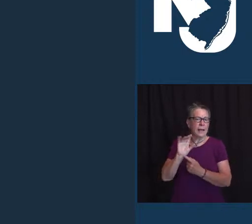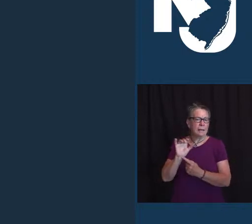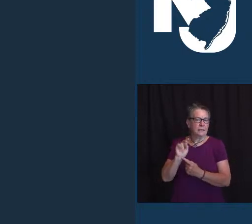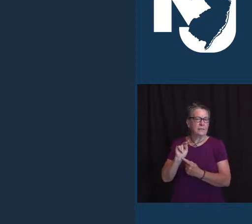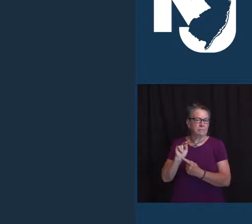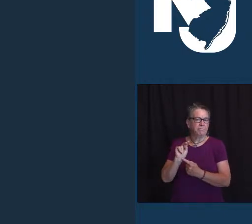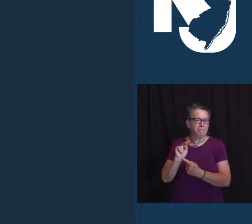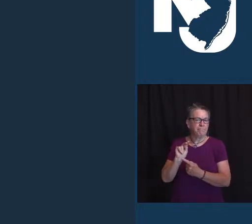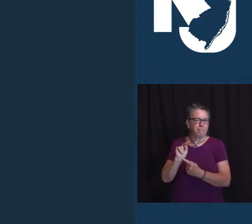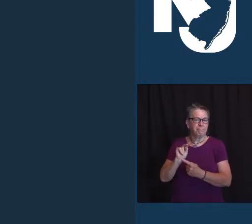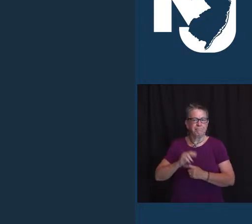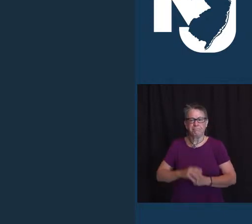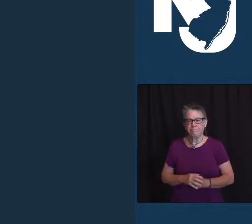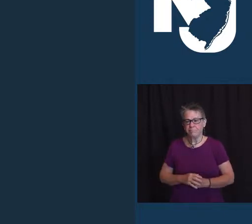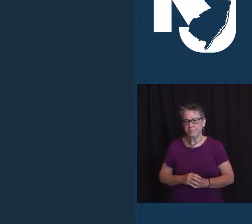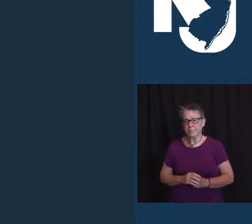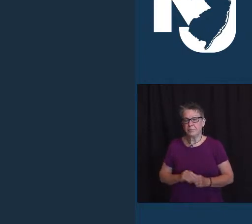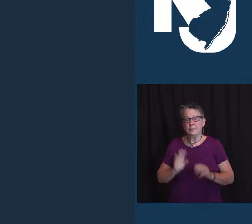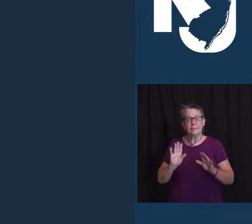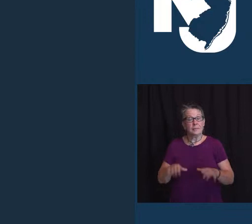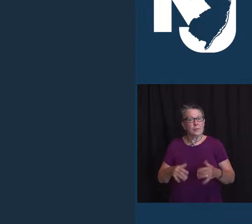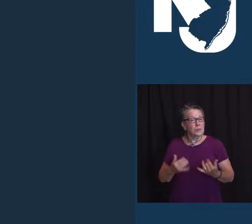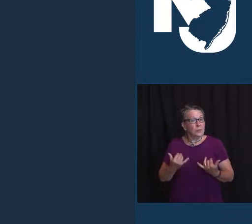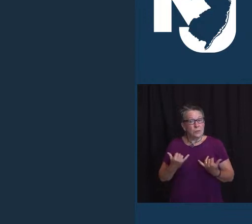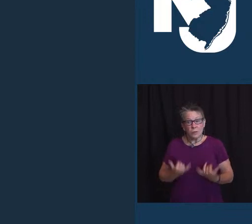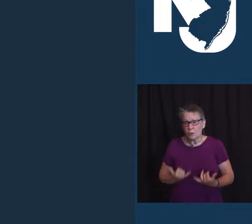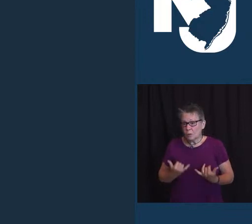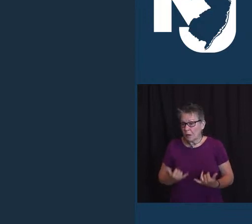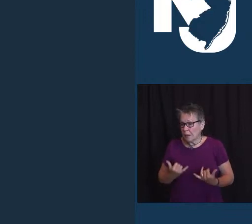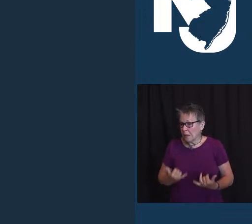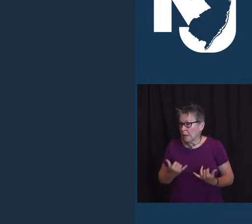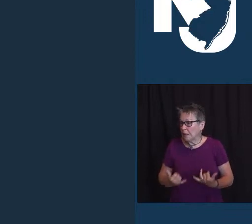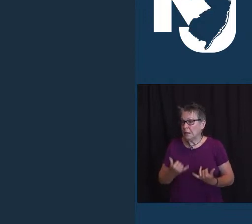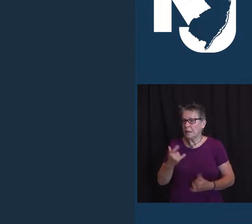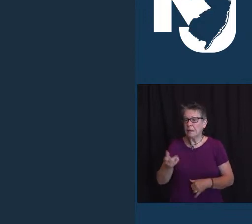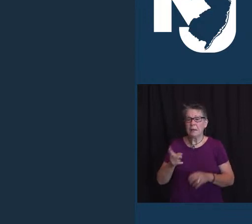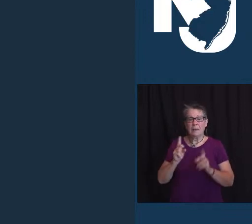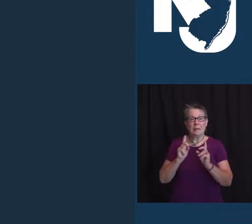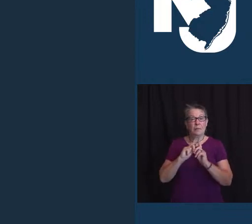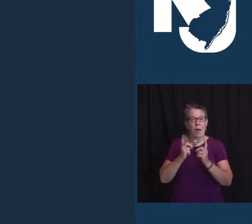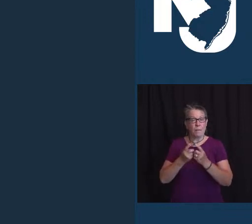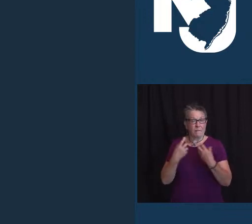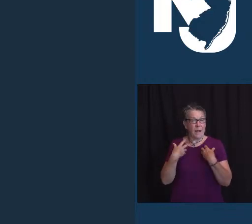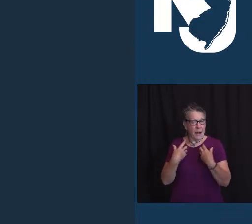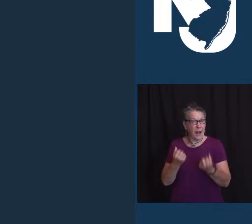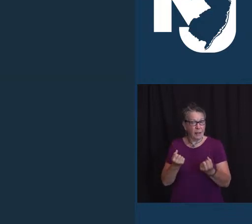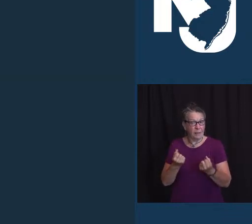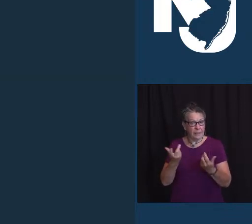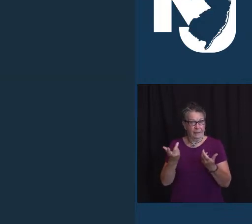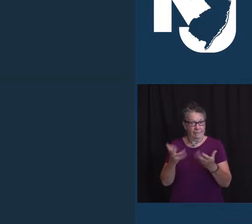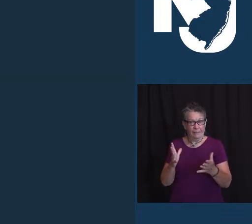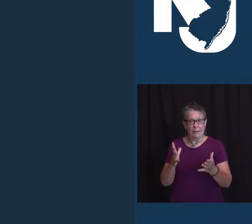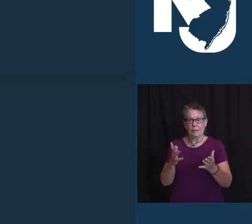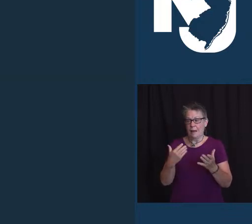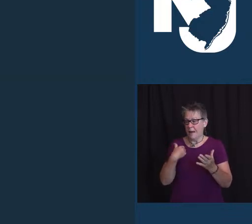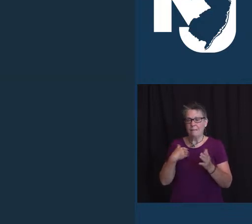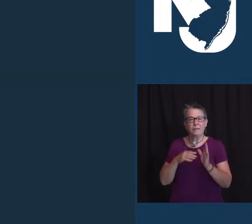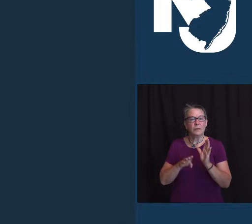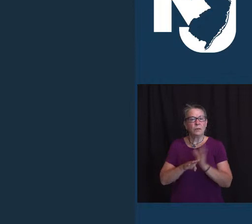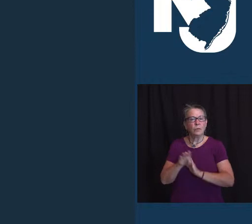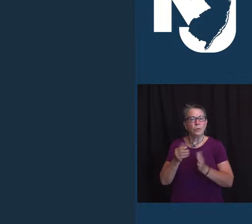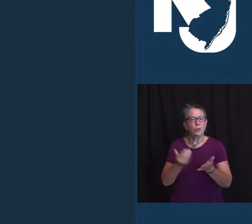today, Judy, if I got this right, the Department of Health is providing you access to your COVID vaccination record through the secure and